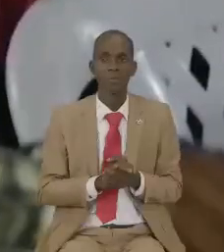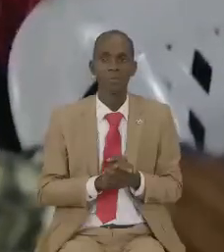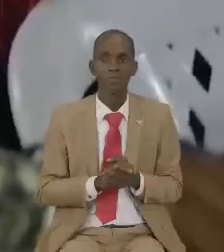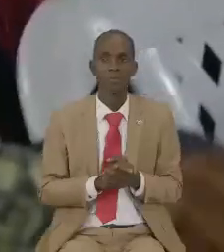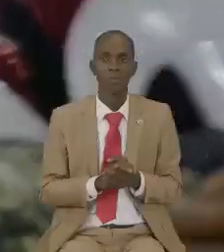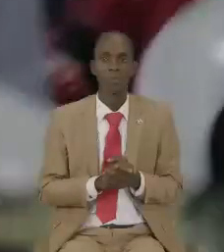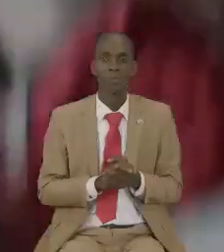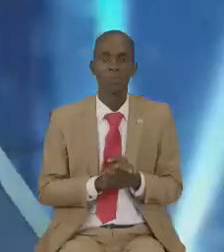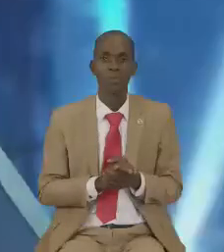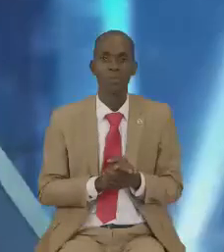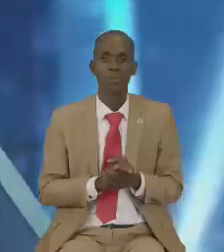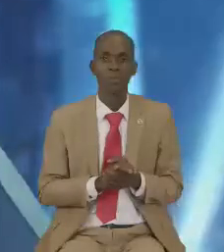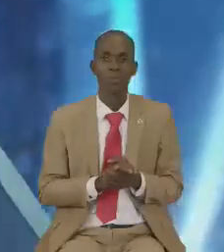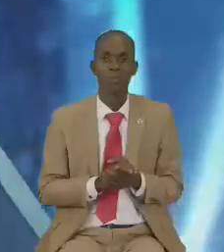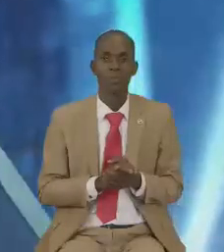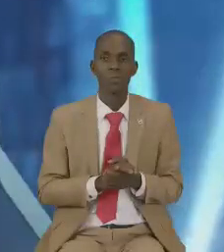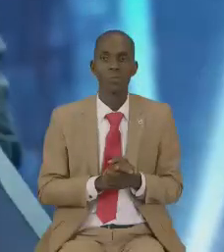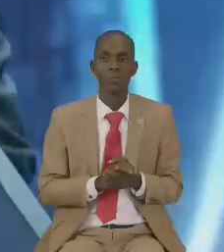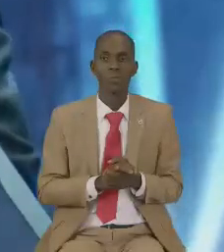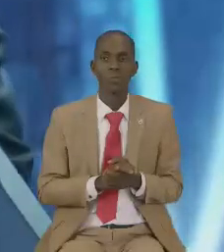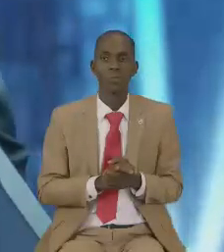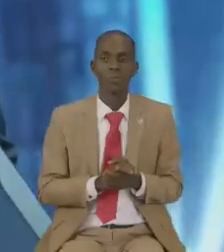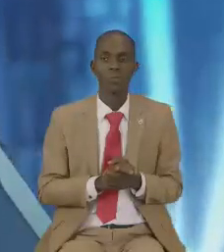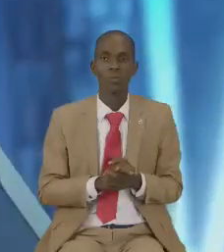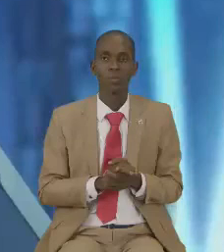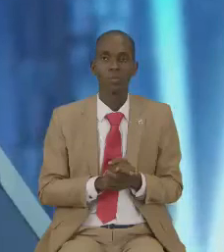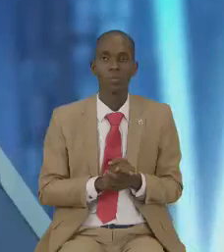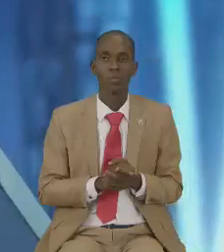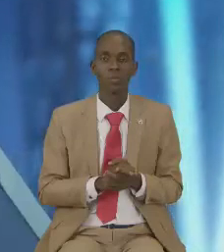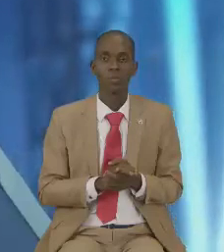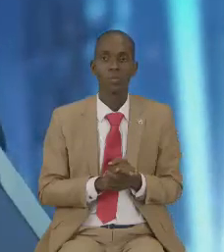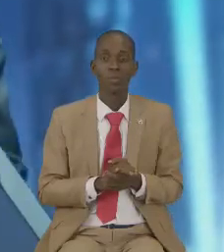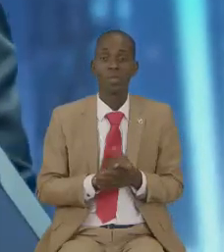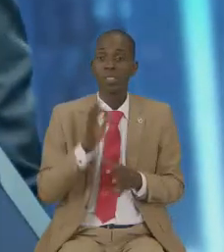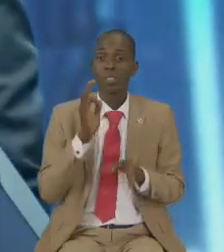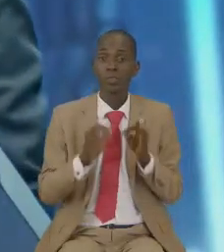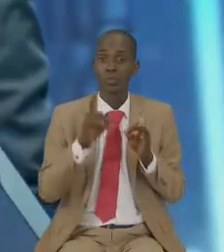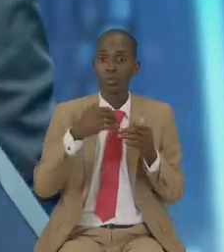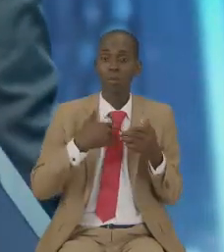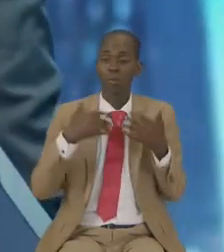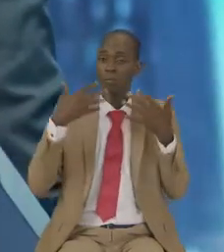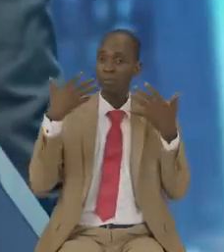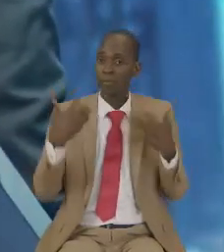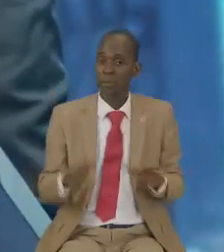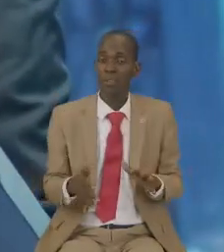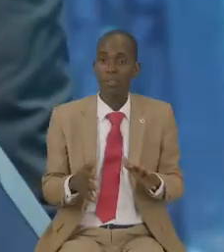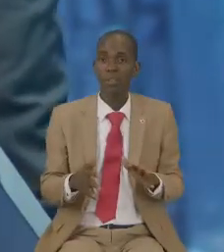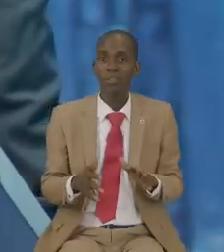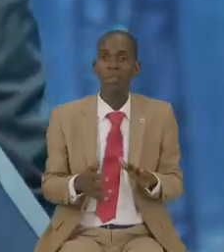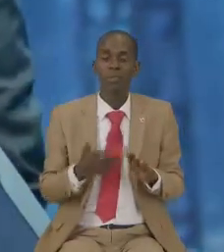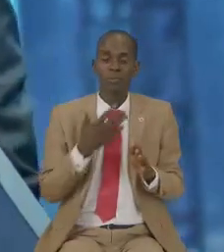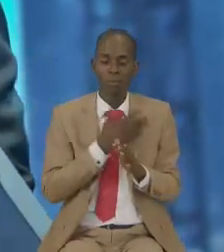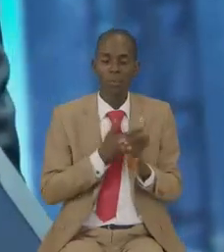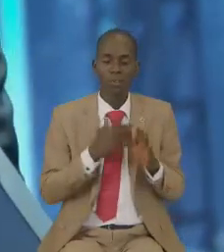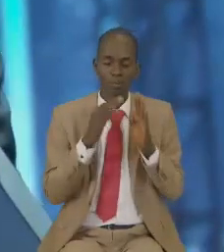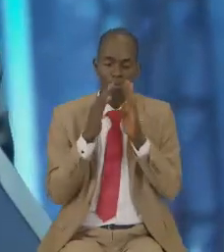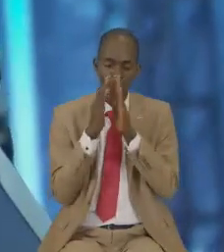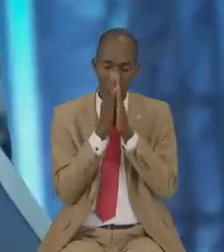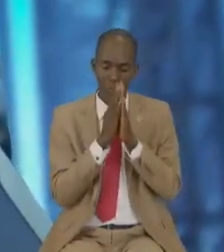If counselors are true with you, close your eyes, be talking to God,